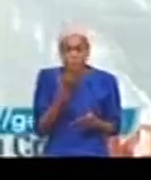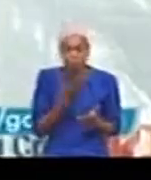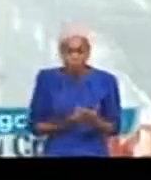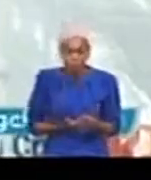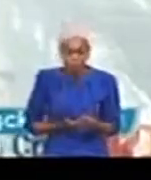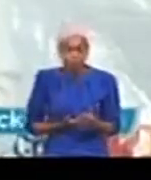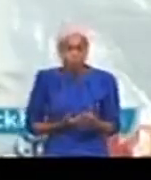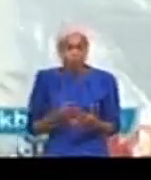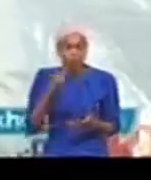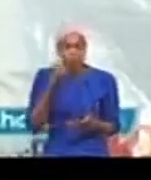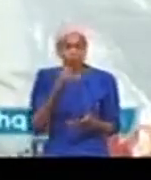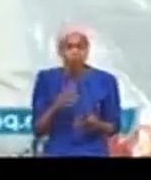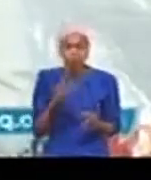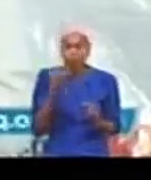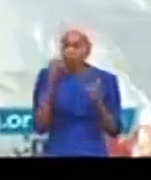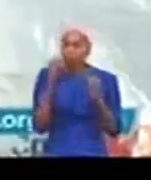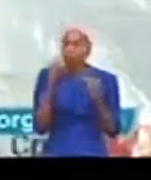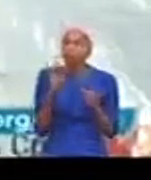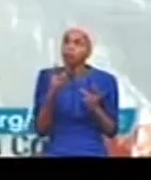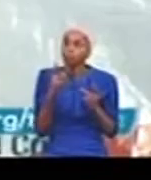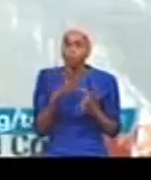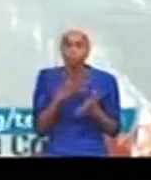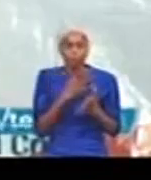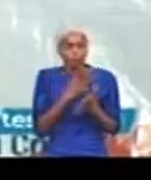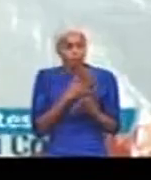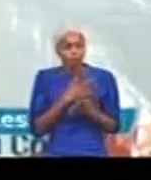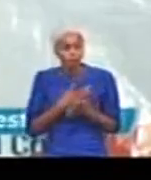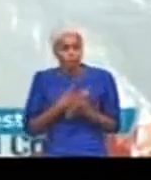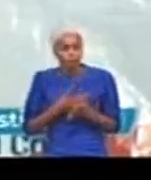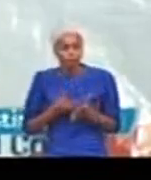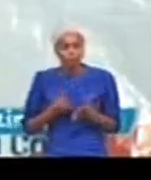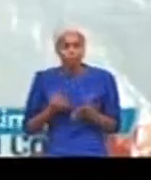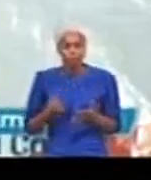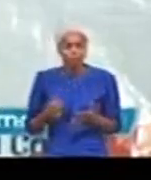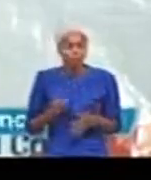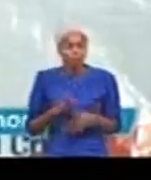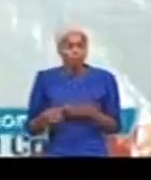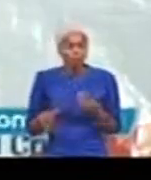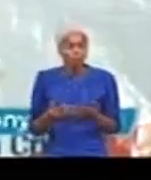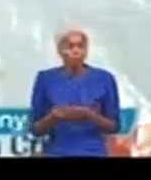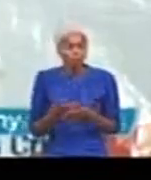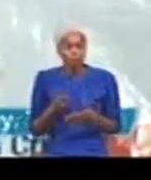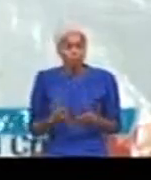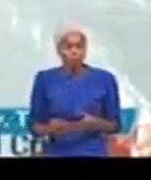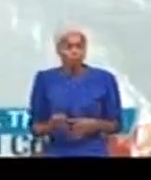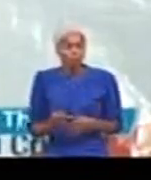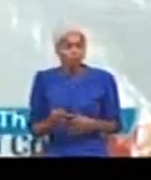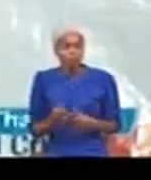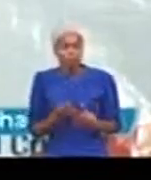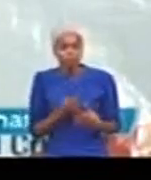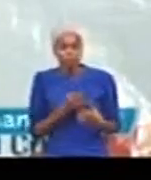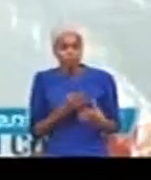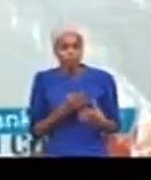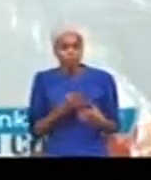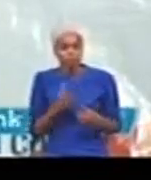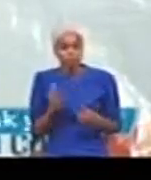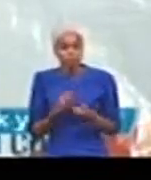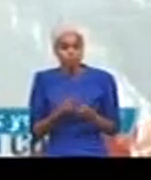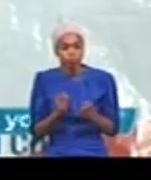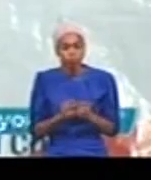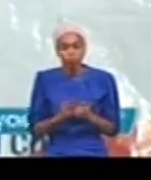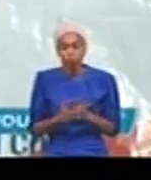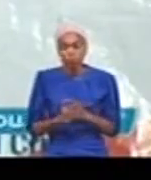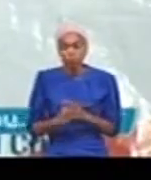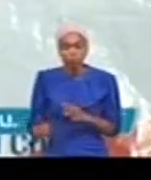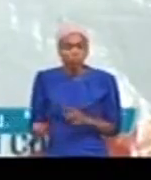up and I walked from that day. I started walking by myself, feeding myself. And from that